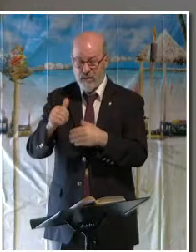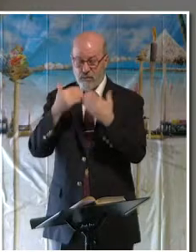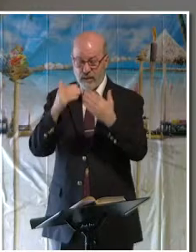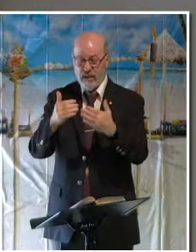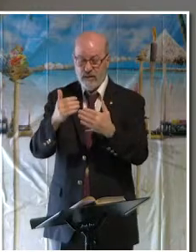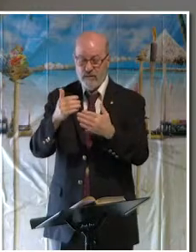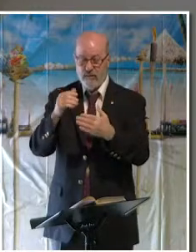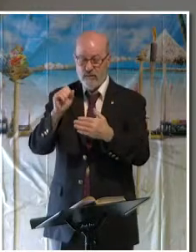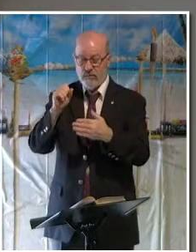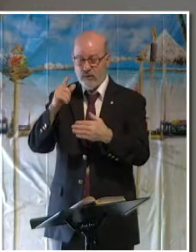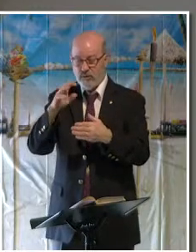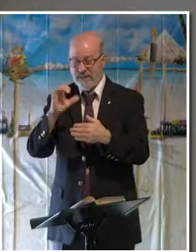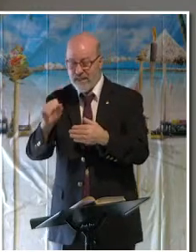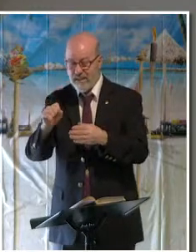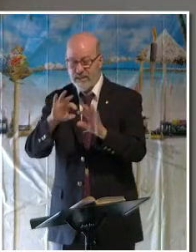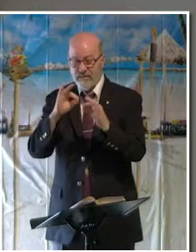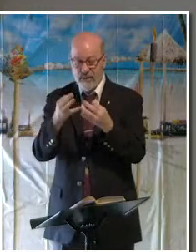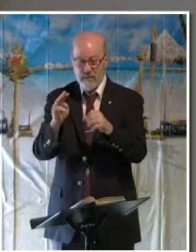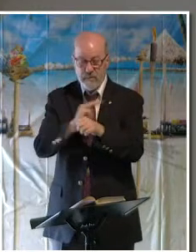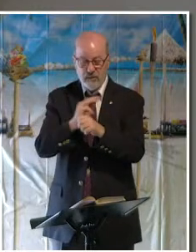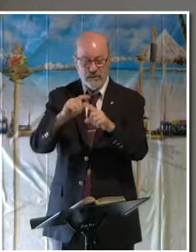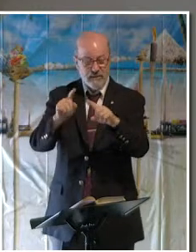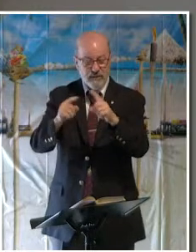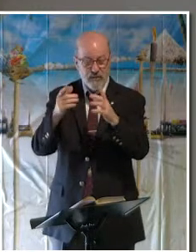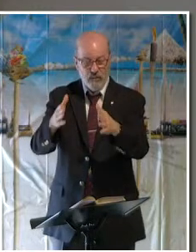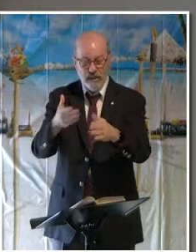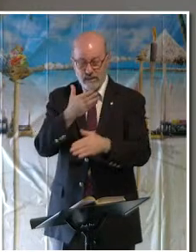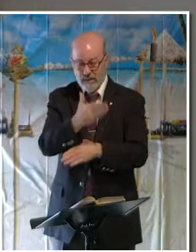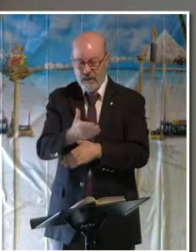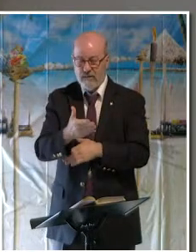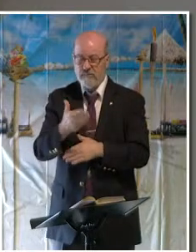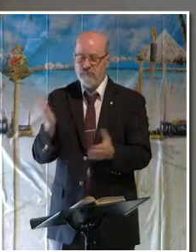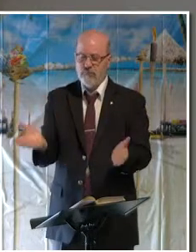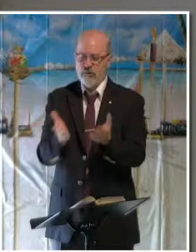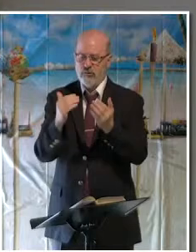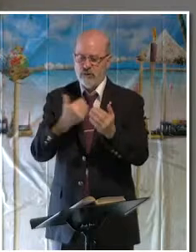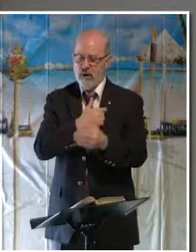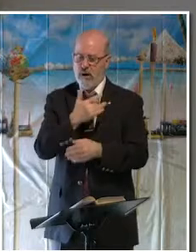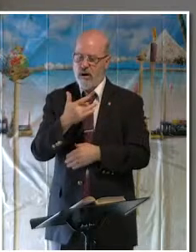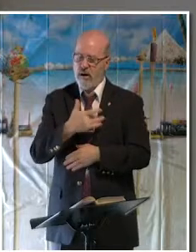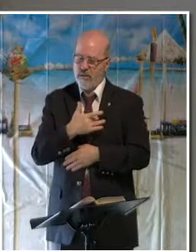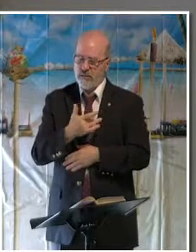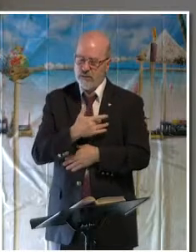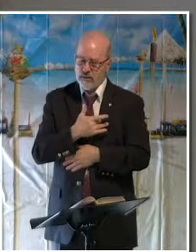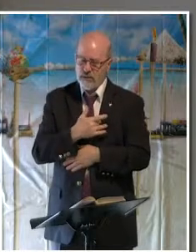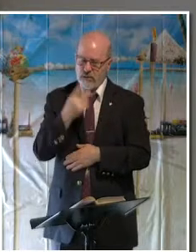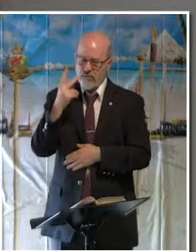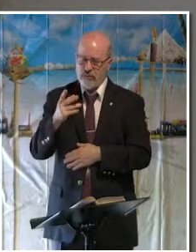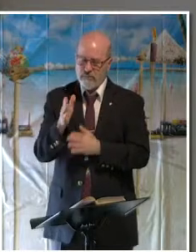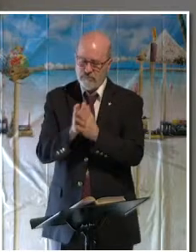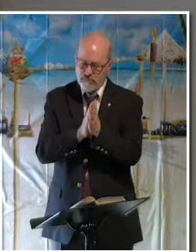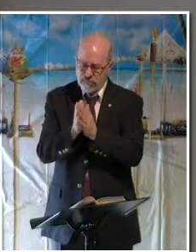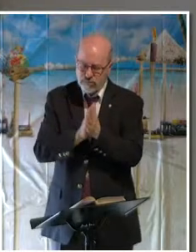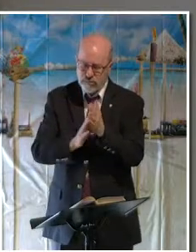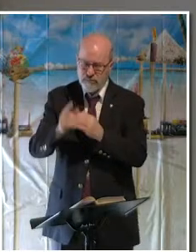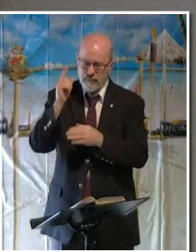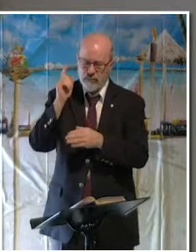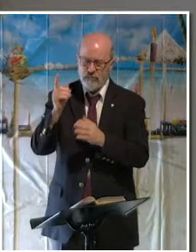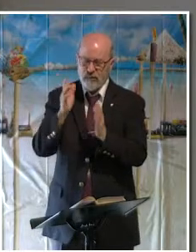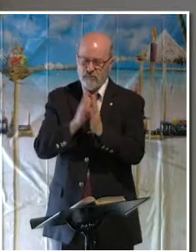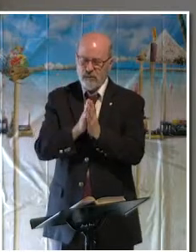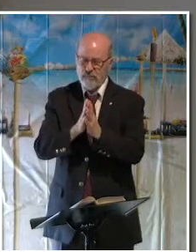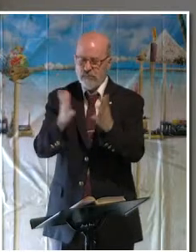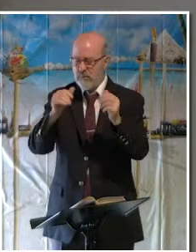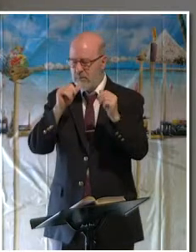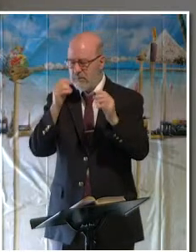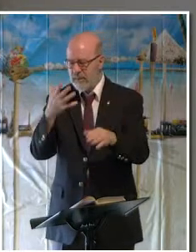and his family as they minister in so many ways in Uganda. Lord, it encourages our hearts to see their diligence for you. I pray that